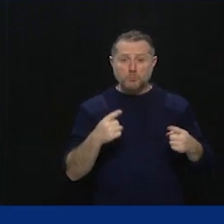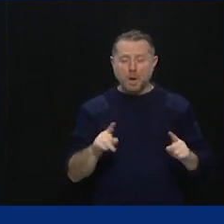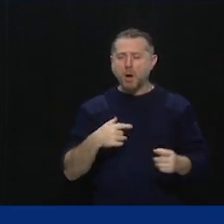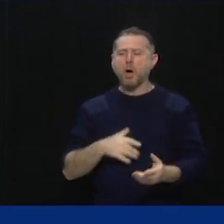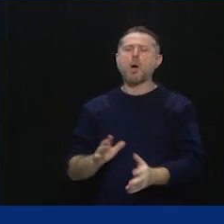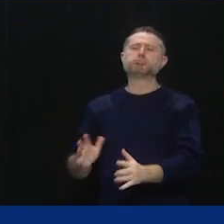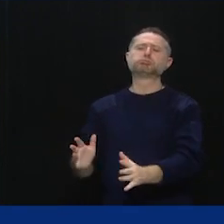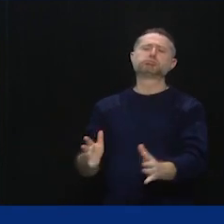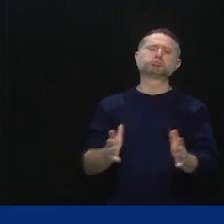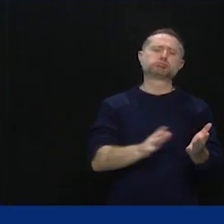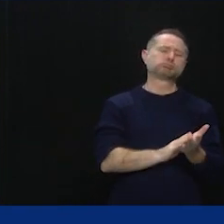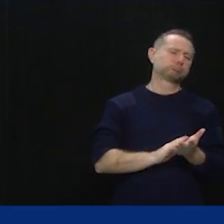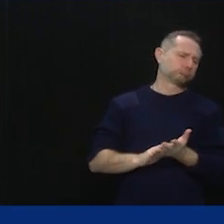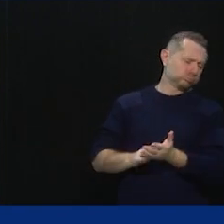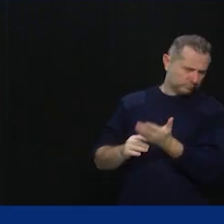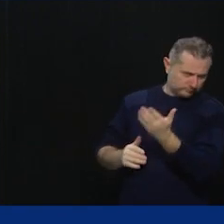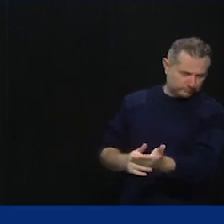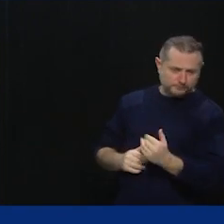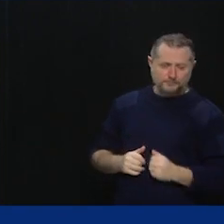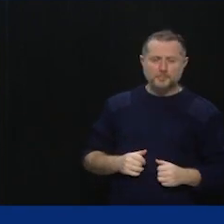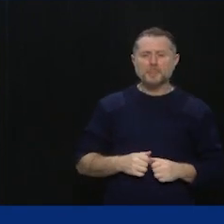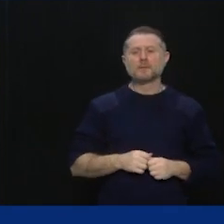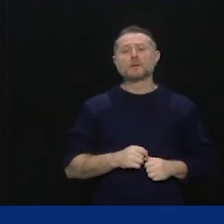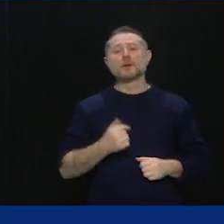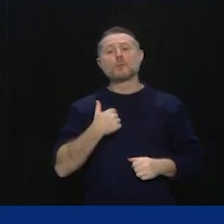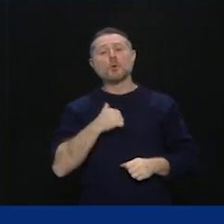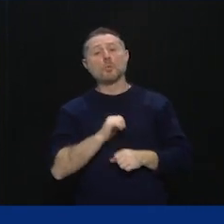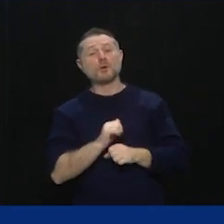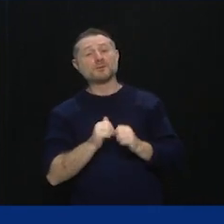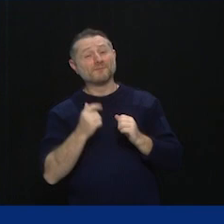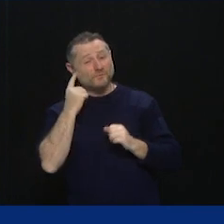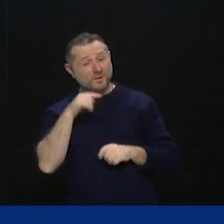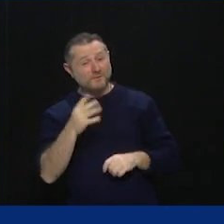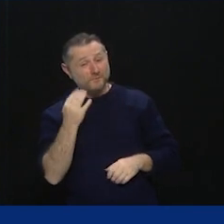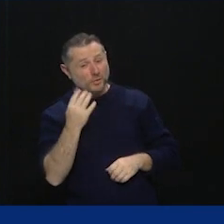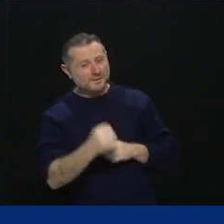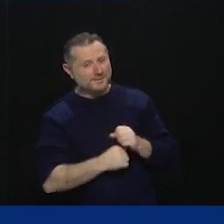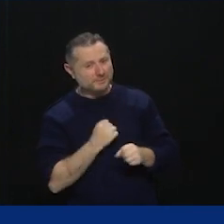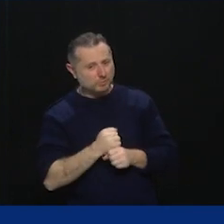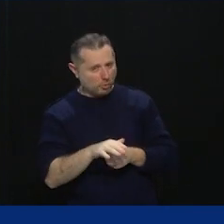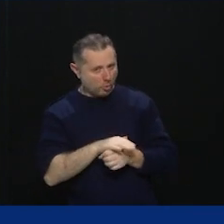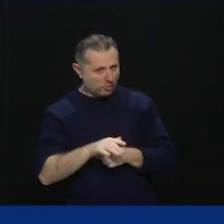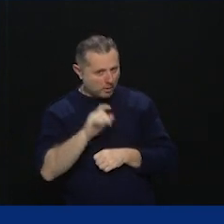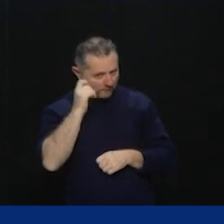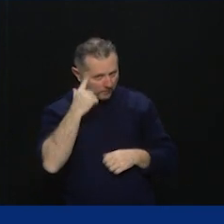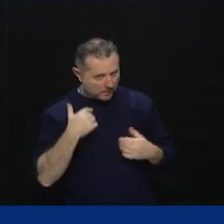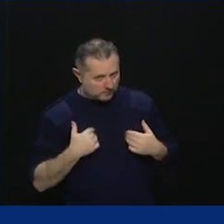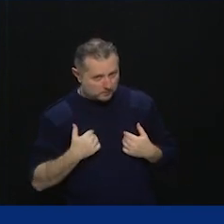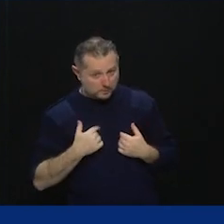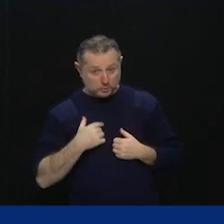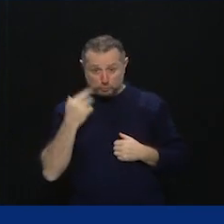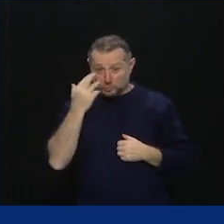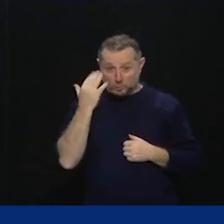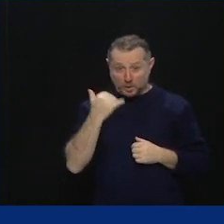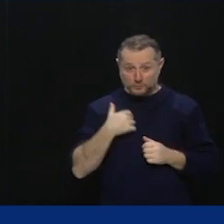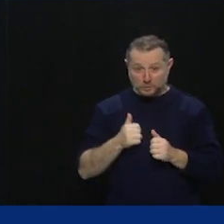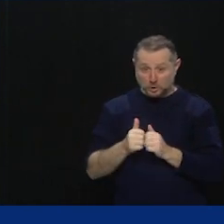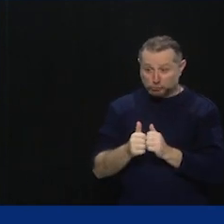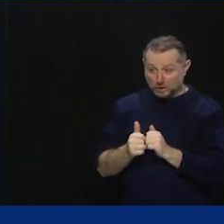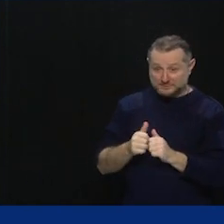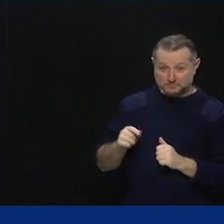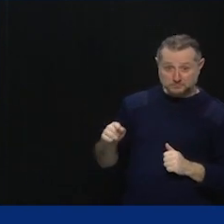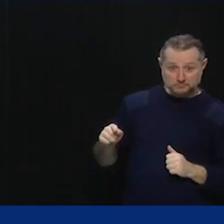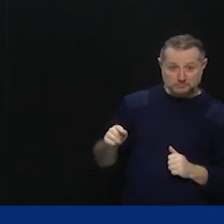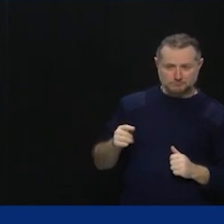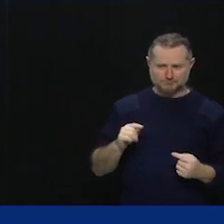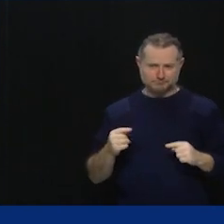And I spent 14 years as a local government official. Now, why did I run for office? Because I didn't like what my town board was doing. I was a